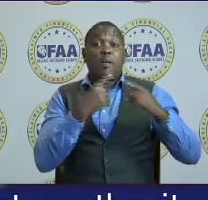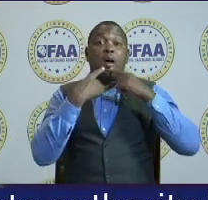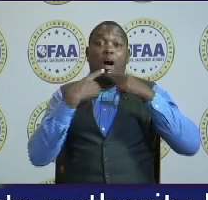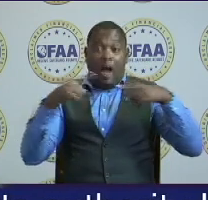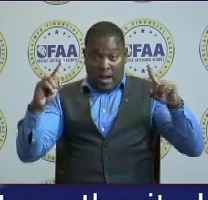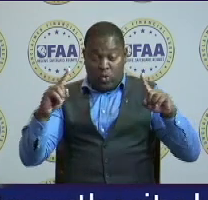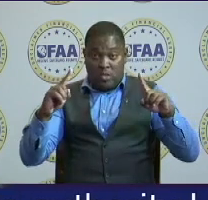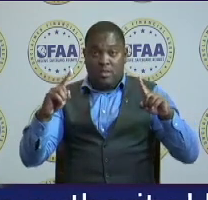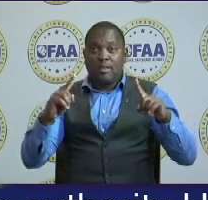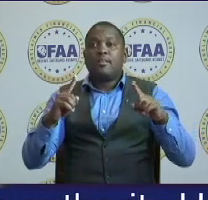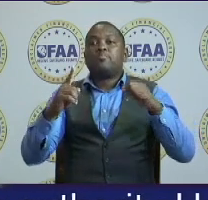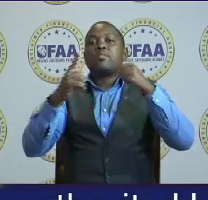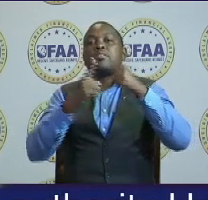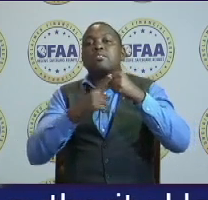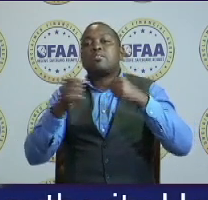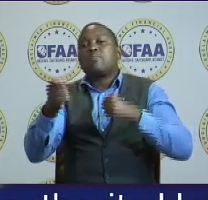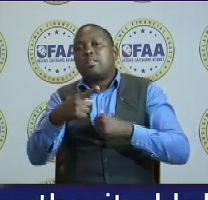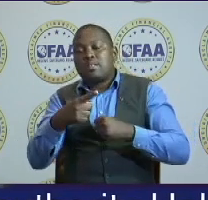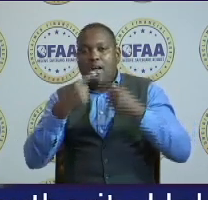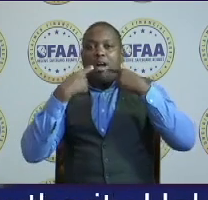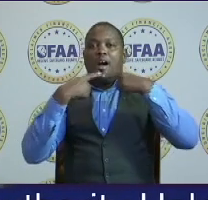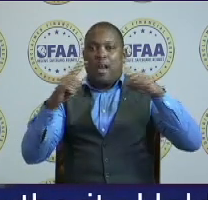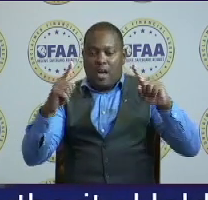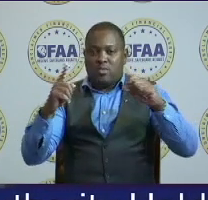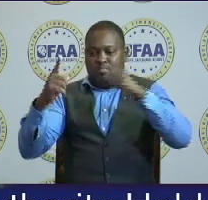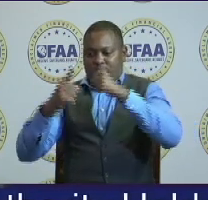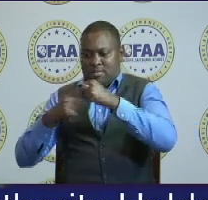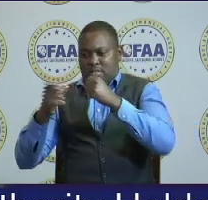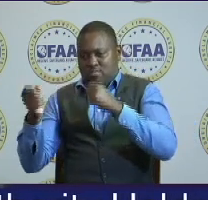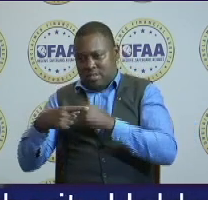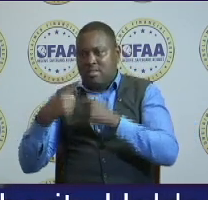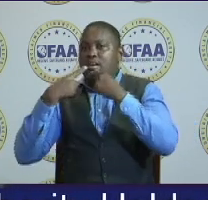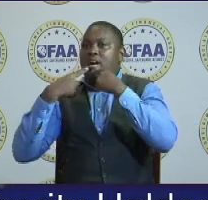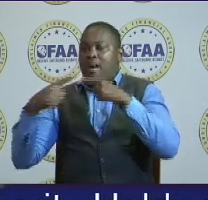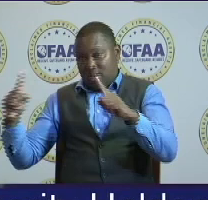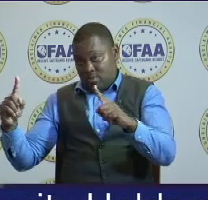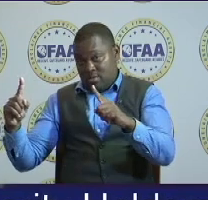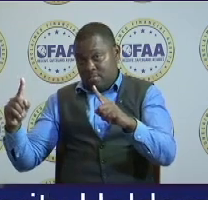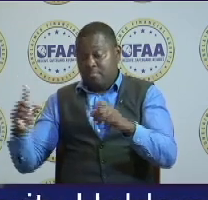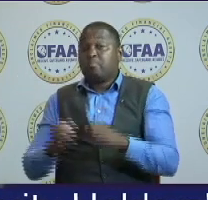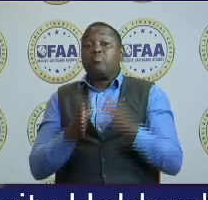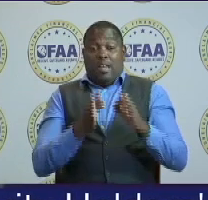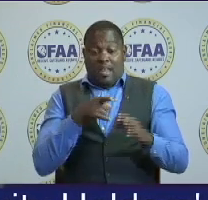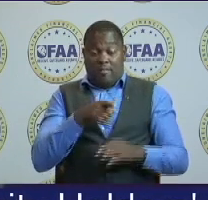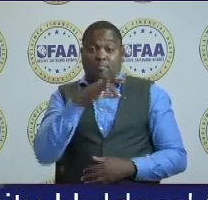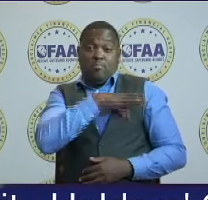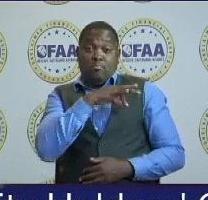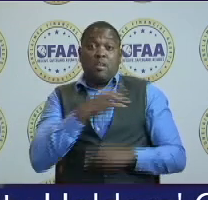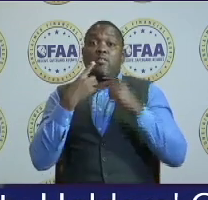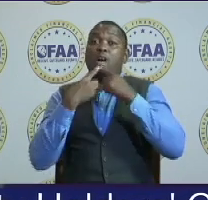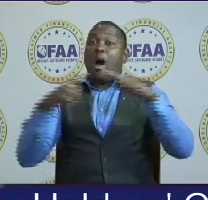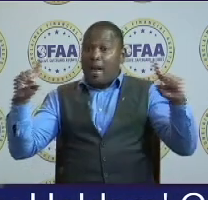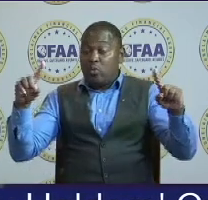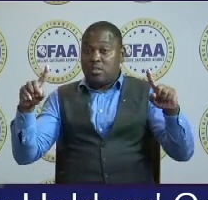annually. So this is what we call the interim dividends and the final dividends. So if these dividends are declared and you don't